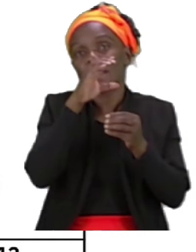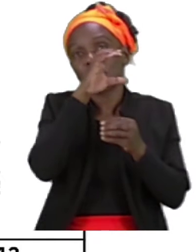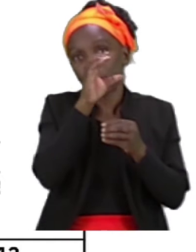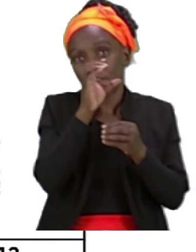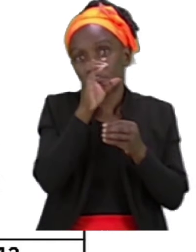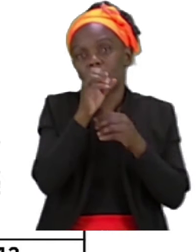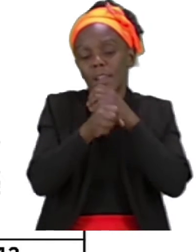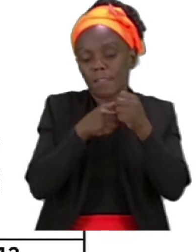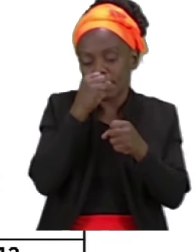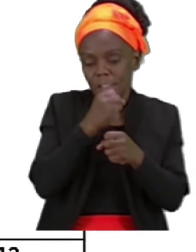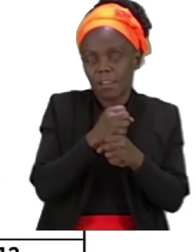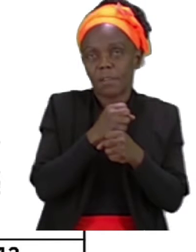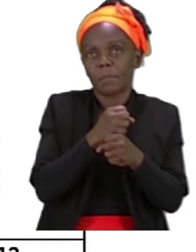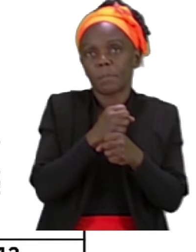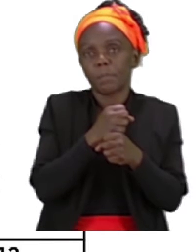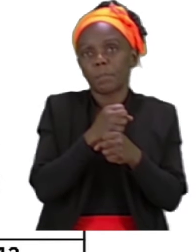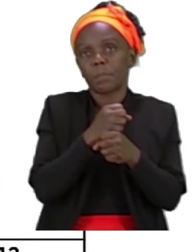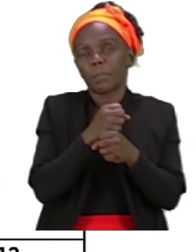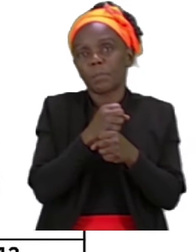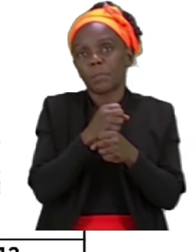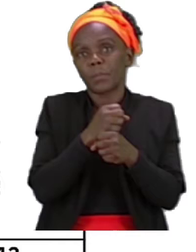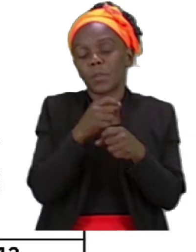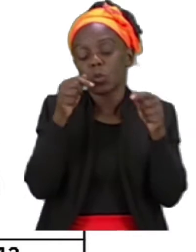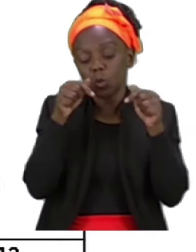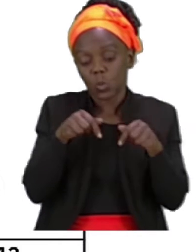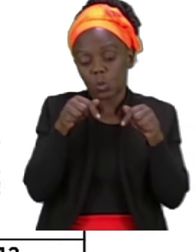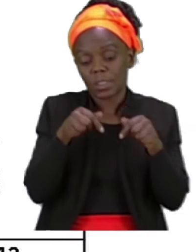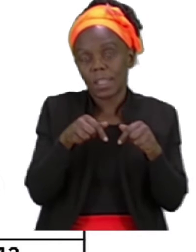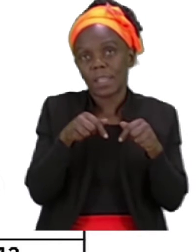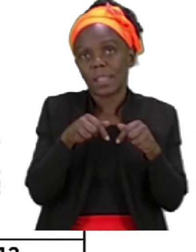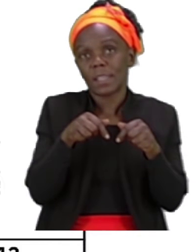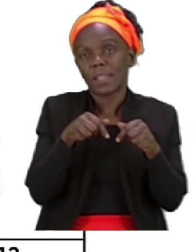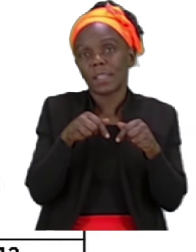you to please write that where it says today's date is.